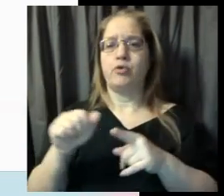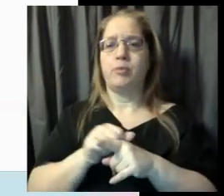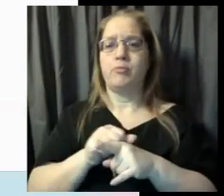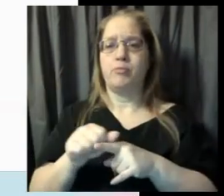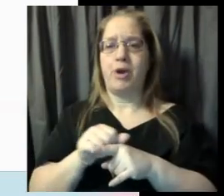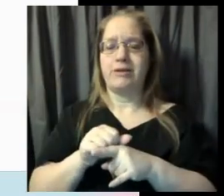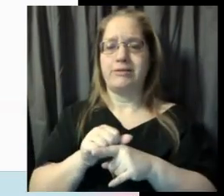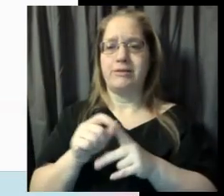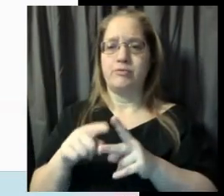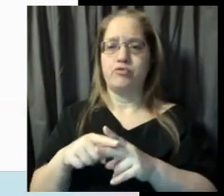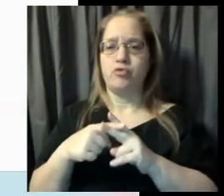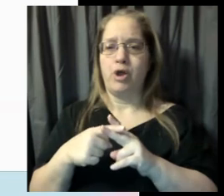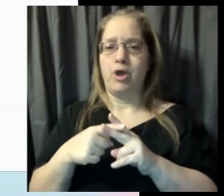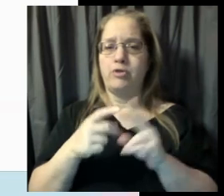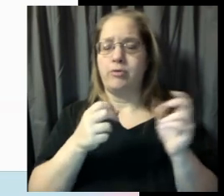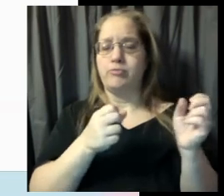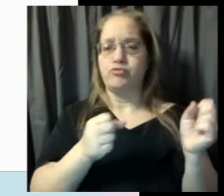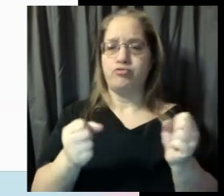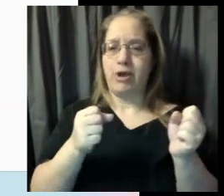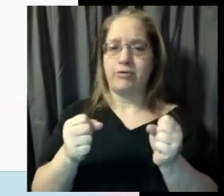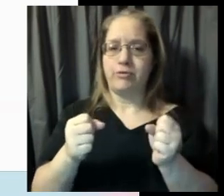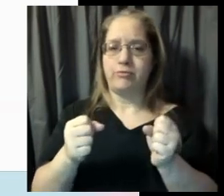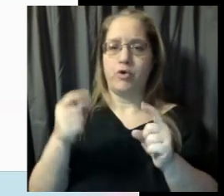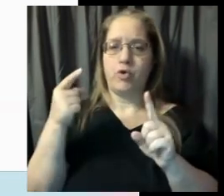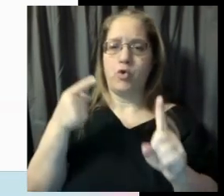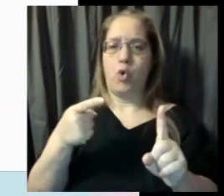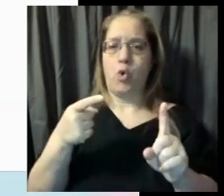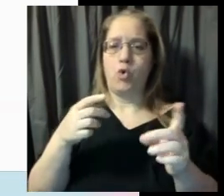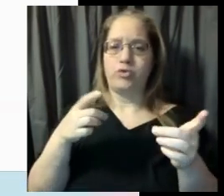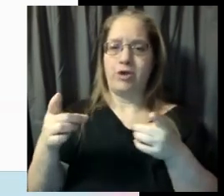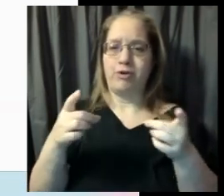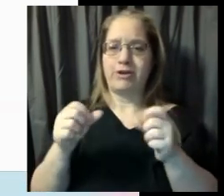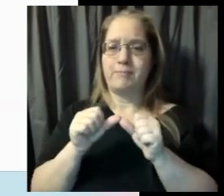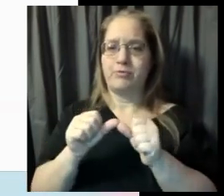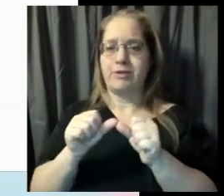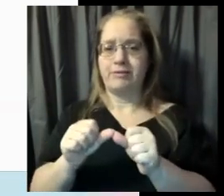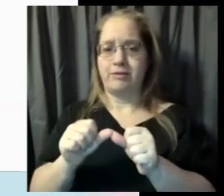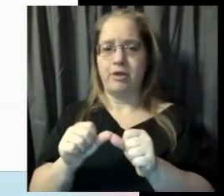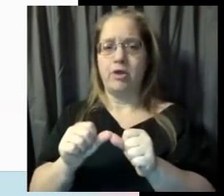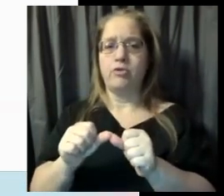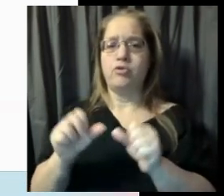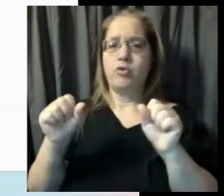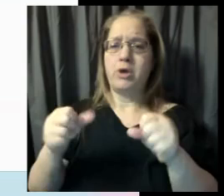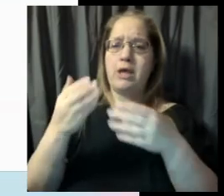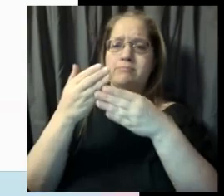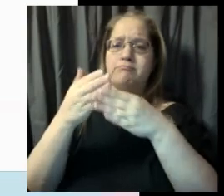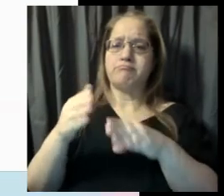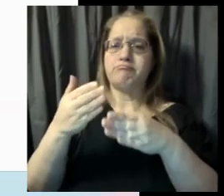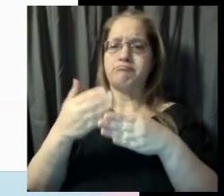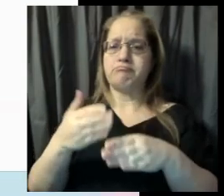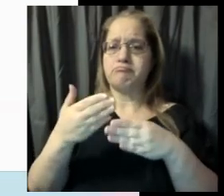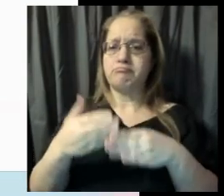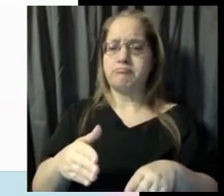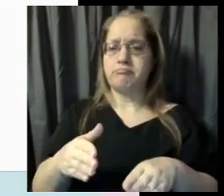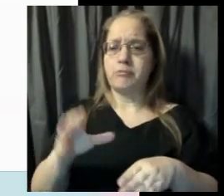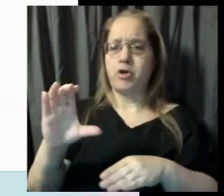some strategies around goal-directed persistence. So you can break the task down into chunks.